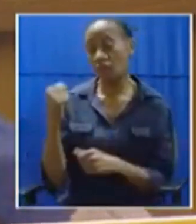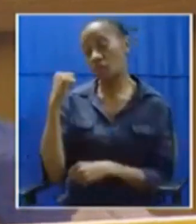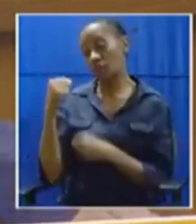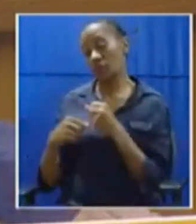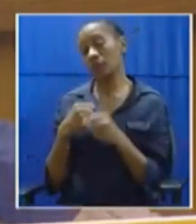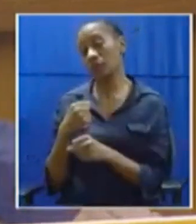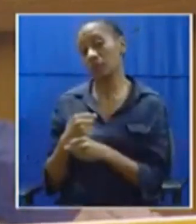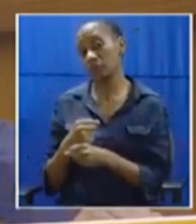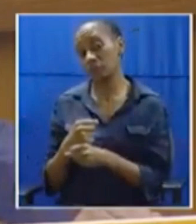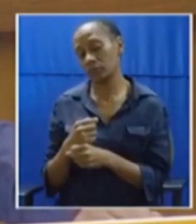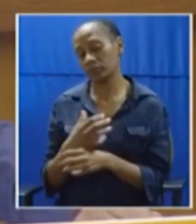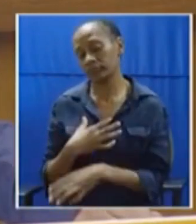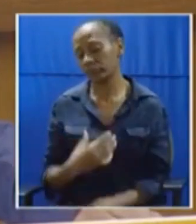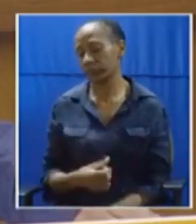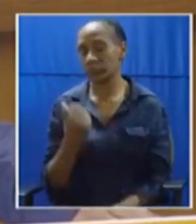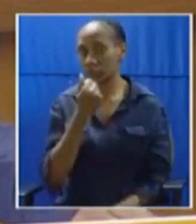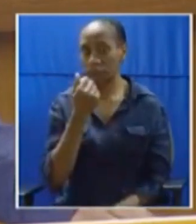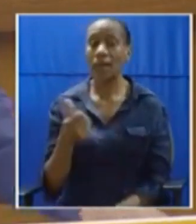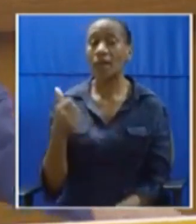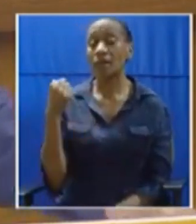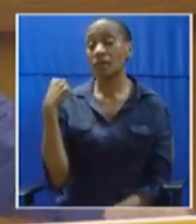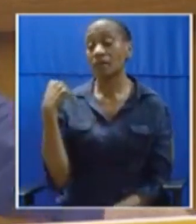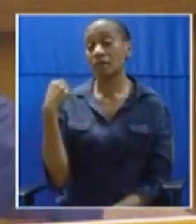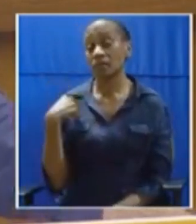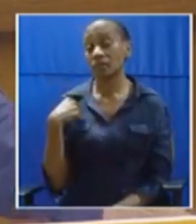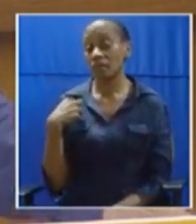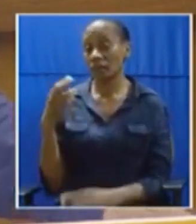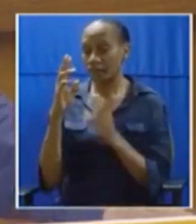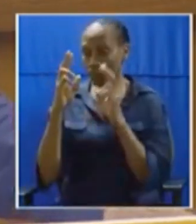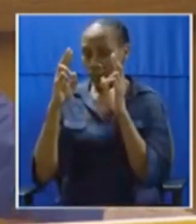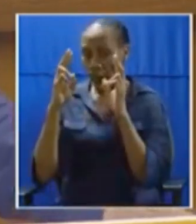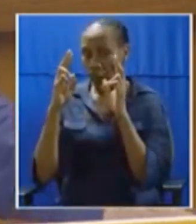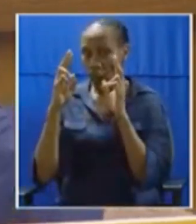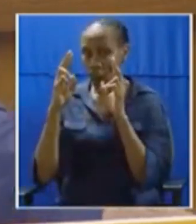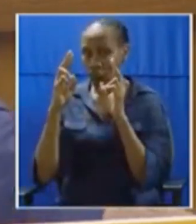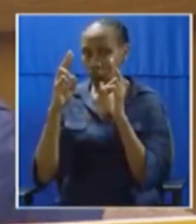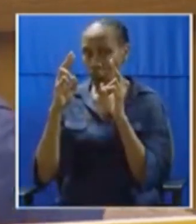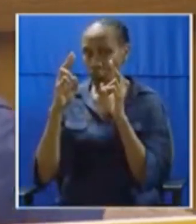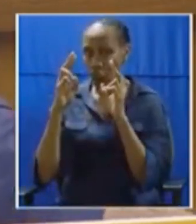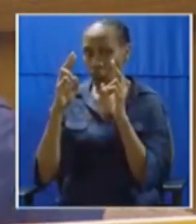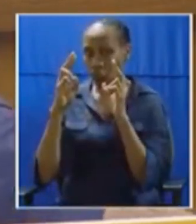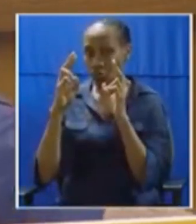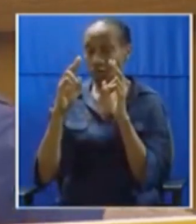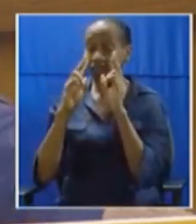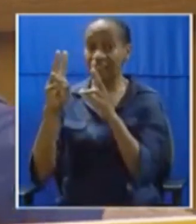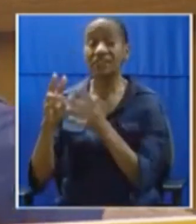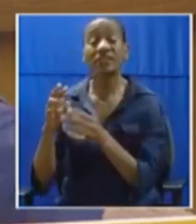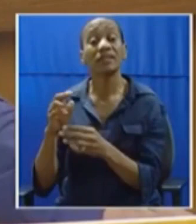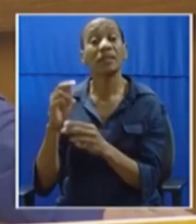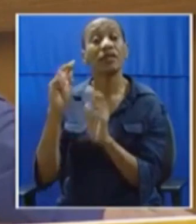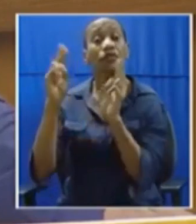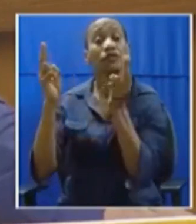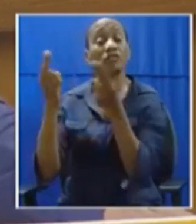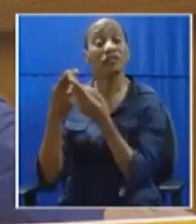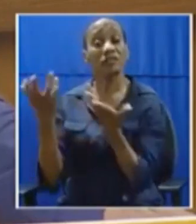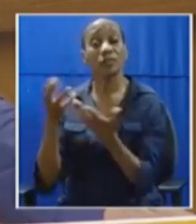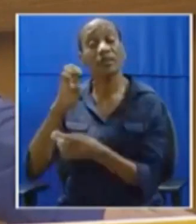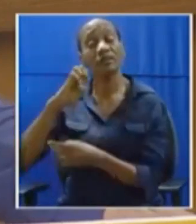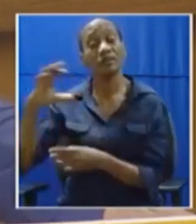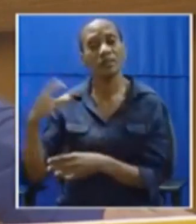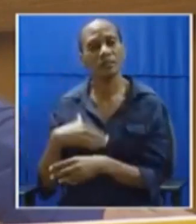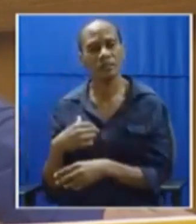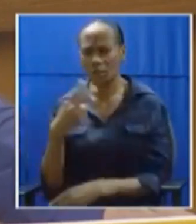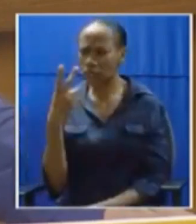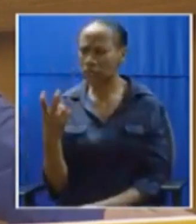Walter Sisulu University Ibika campus in Ngua. What confronted me, Mr. President, was painful. It was the real state